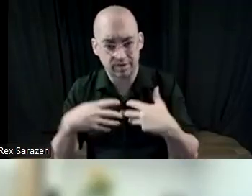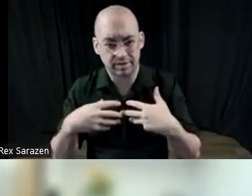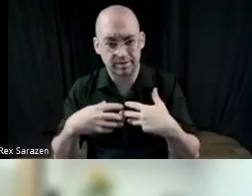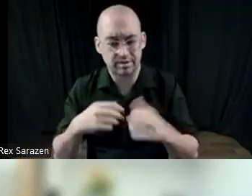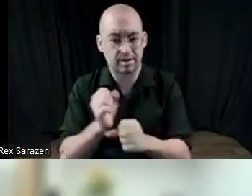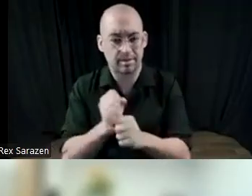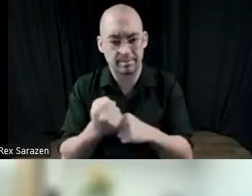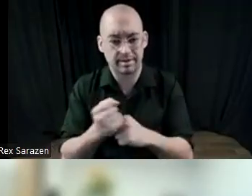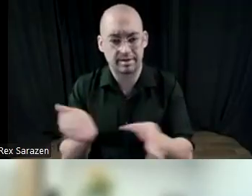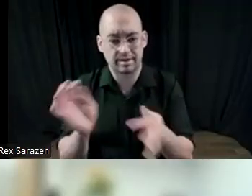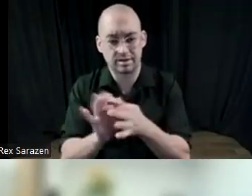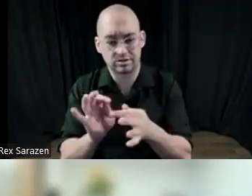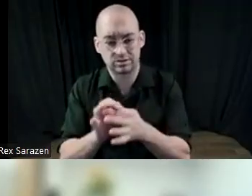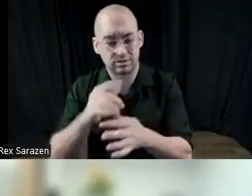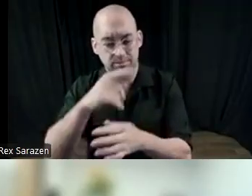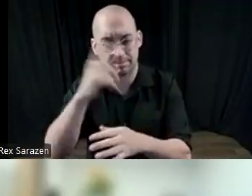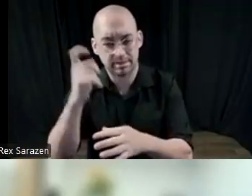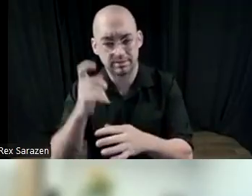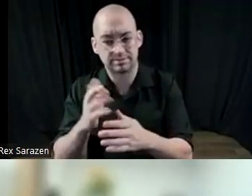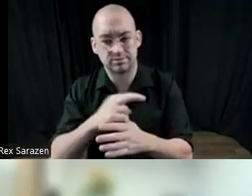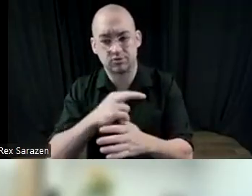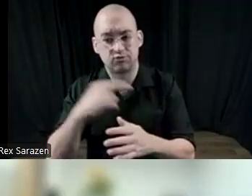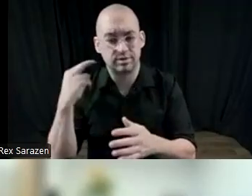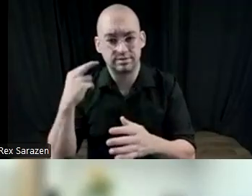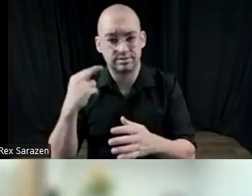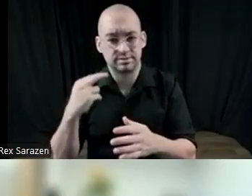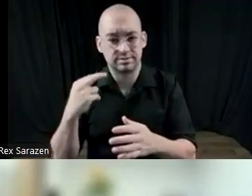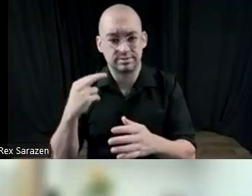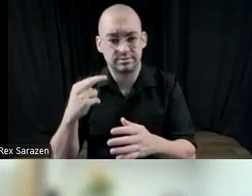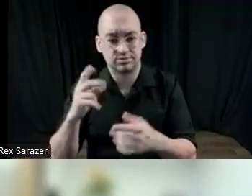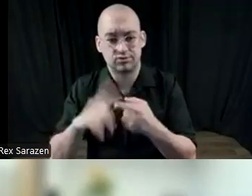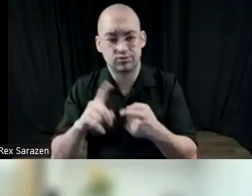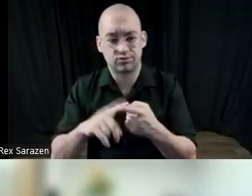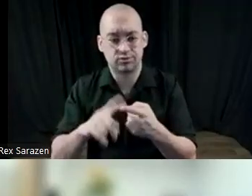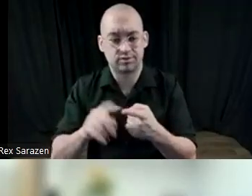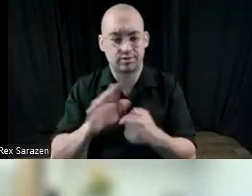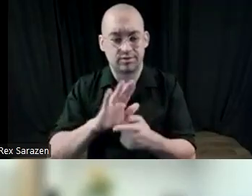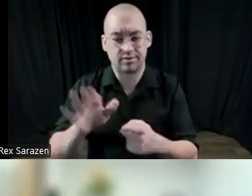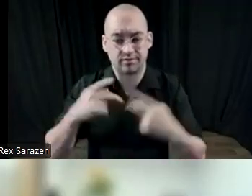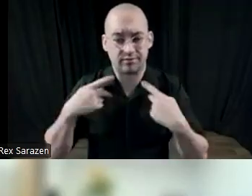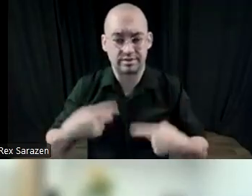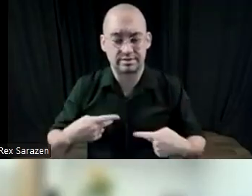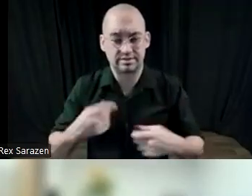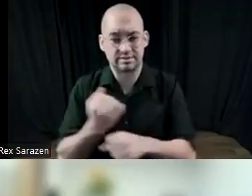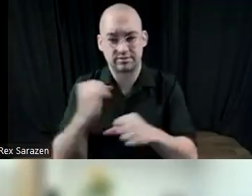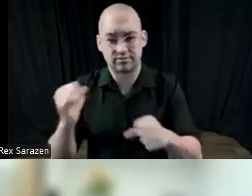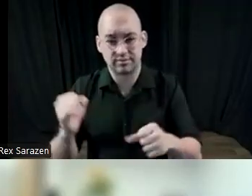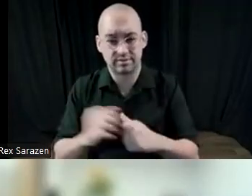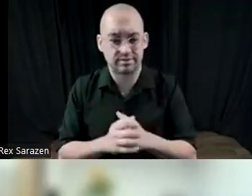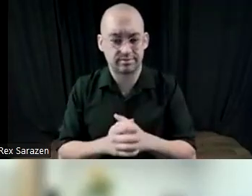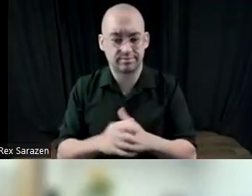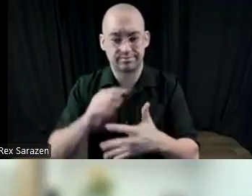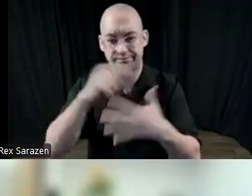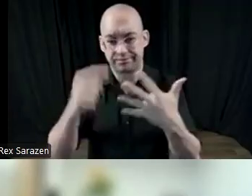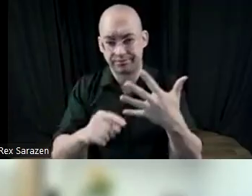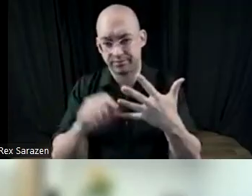of connection because of the risk that it imposes to their physical safety, their well-being, and every other aspect of their